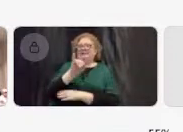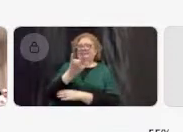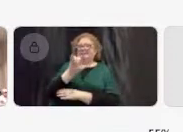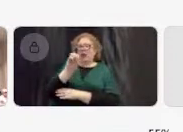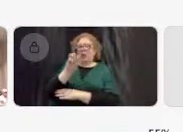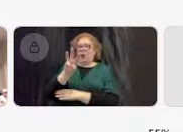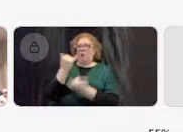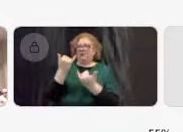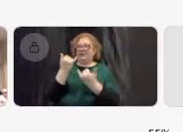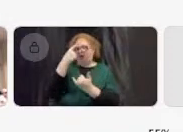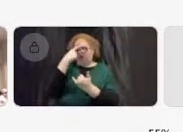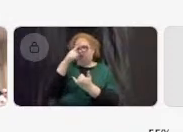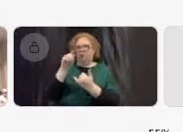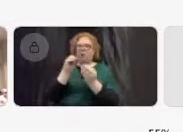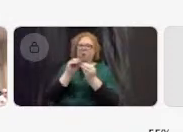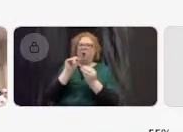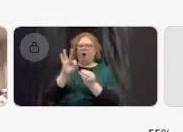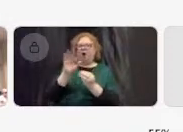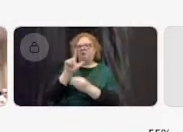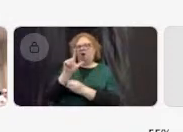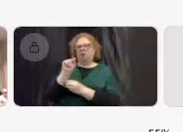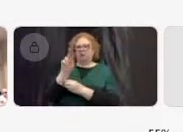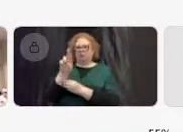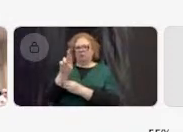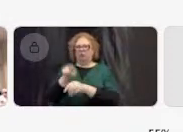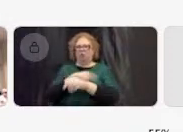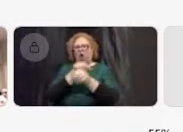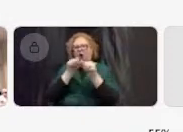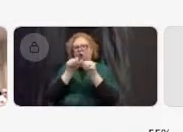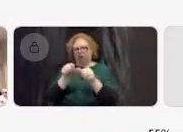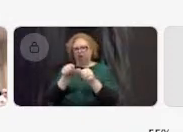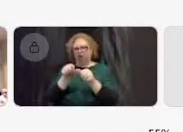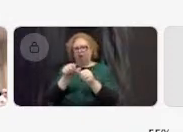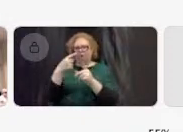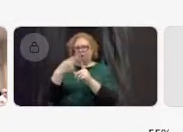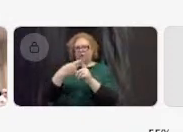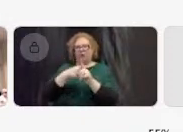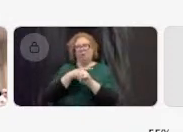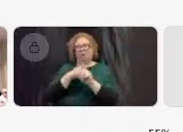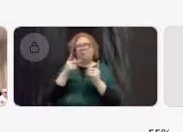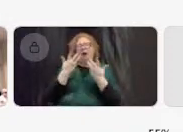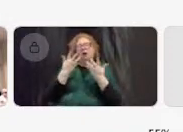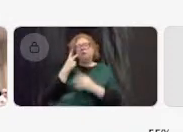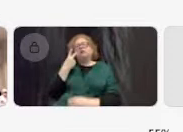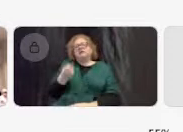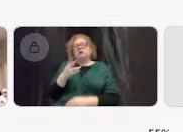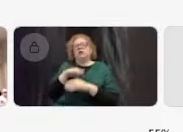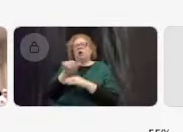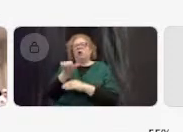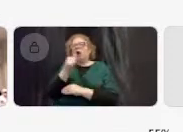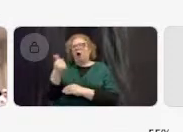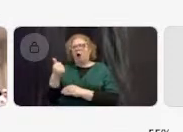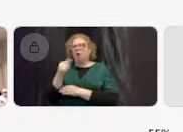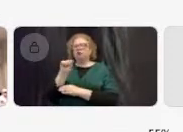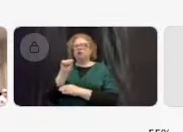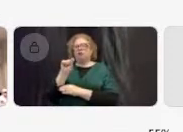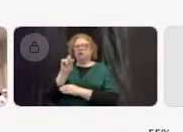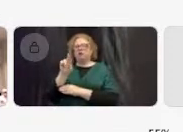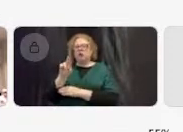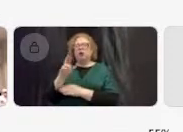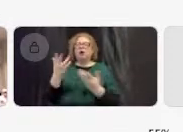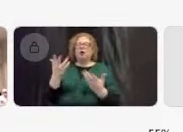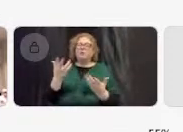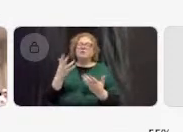but it has been certainly incorporated on websites. I ask that on behalf of our neighborhood, and we've got several